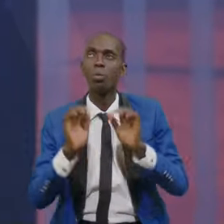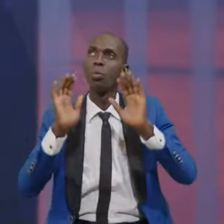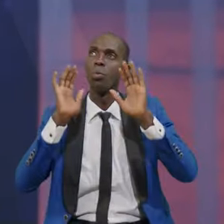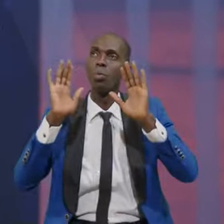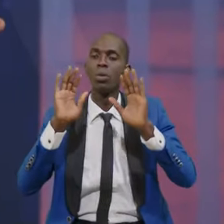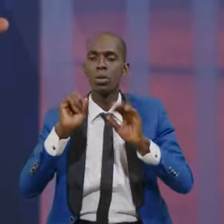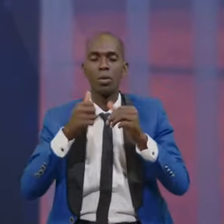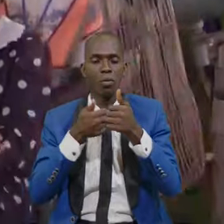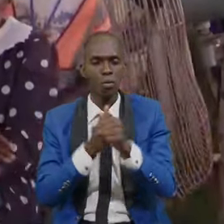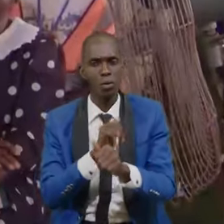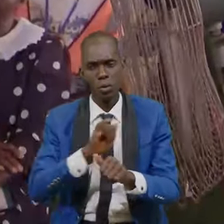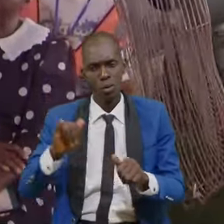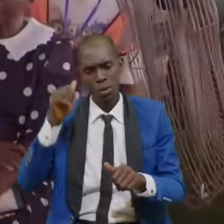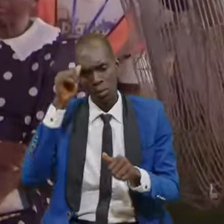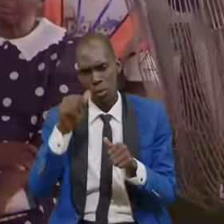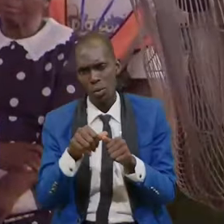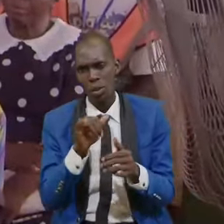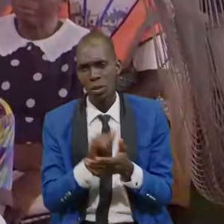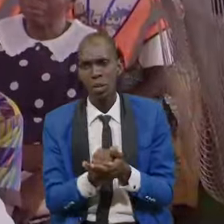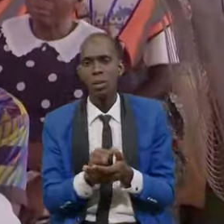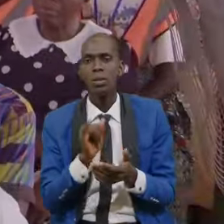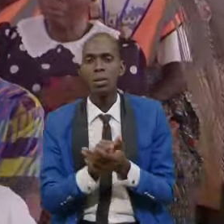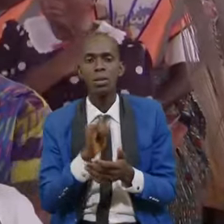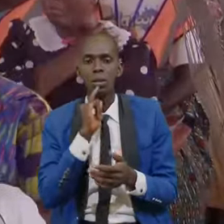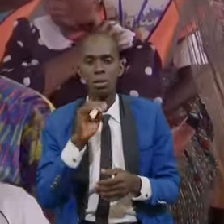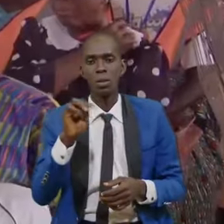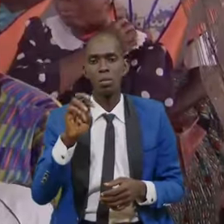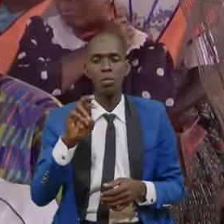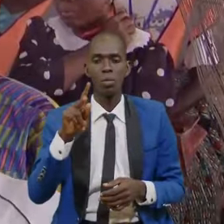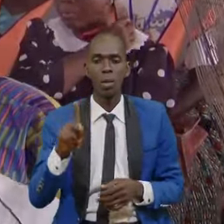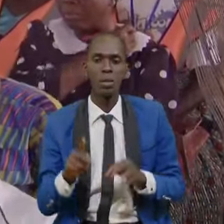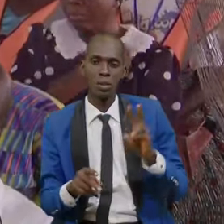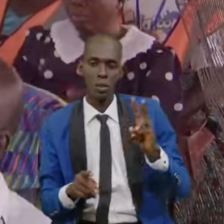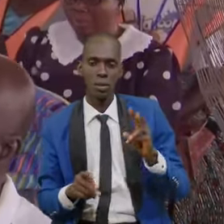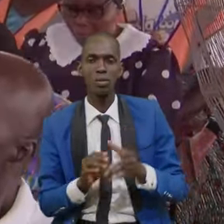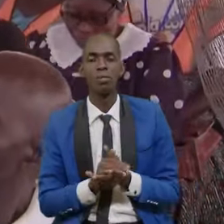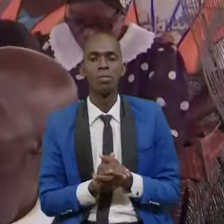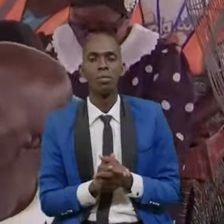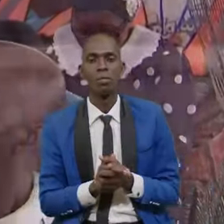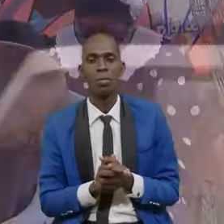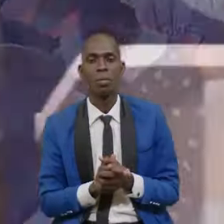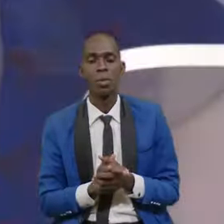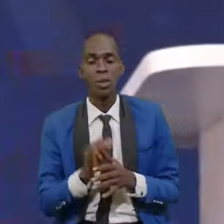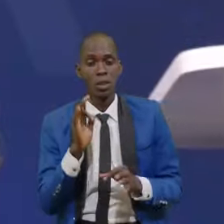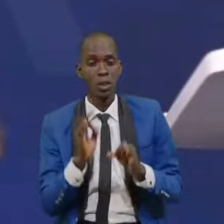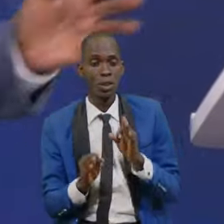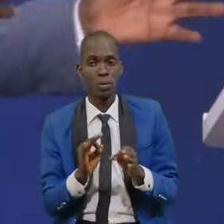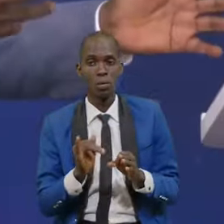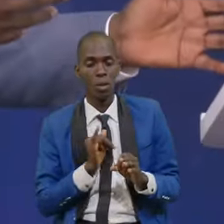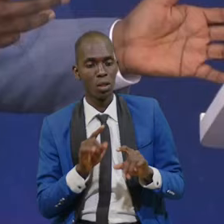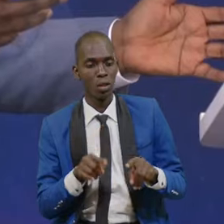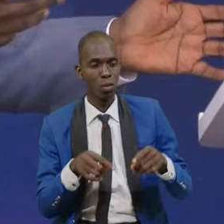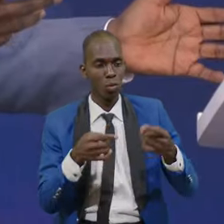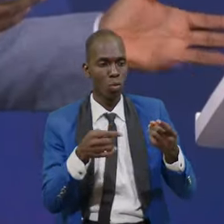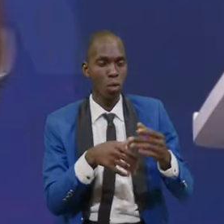You remember that? That's Mark chapter 16, verse 20. Hold on now. If I go out, I know